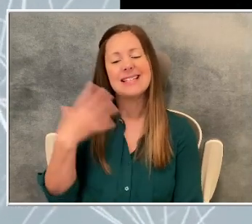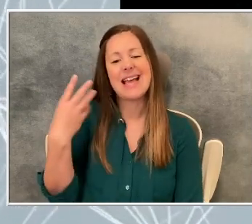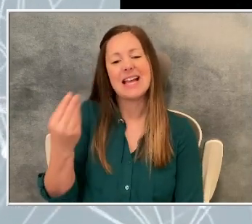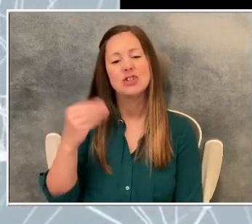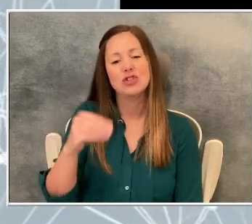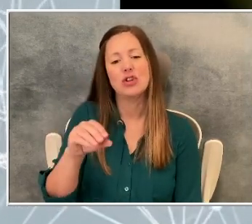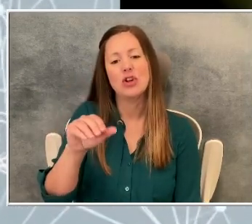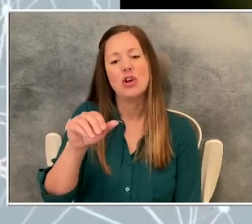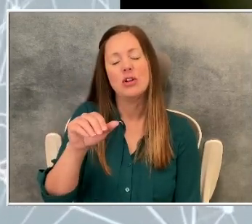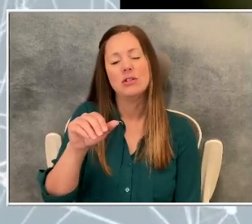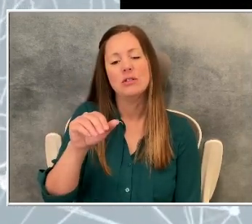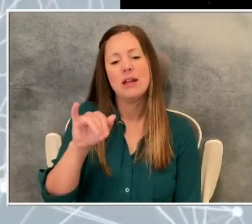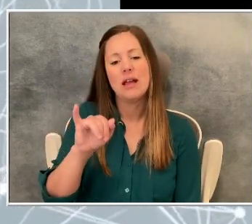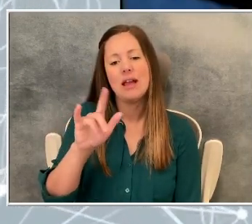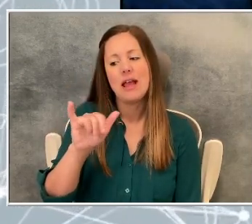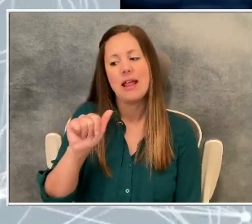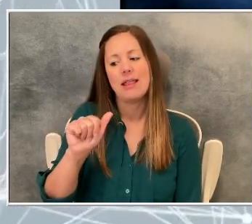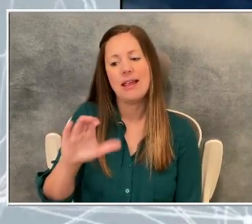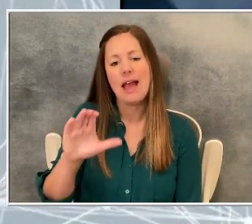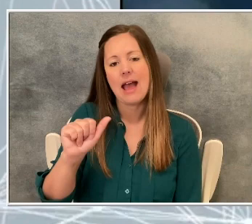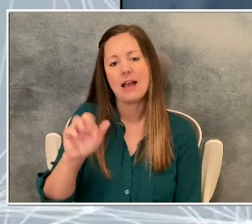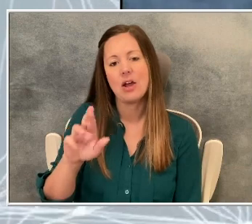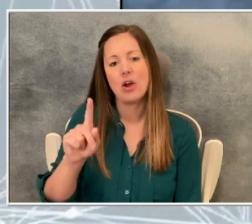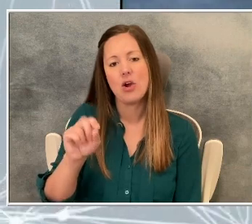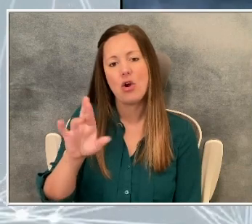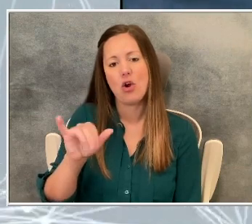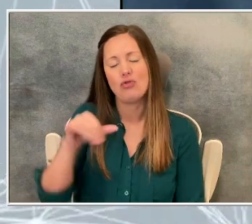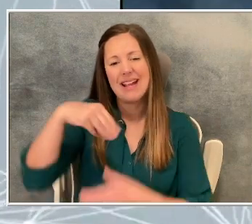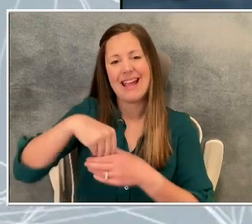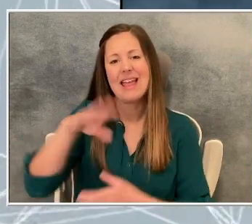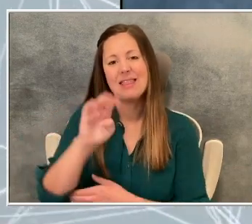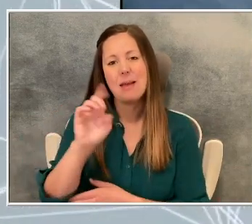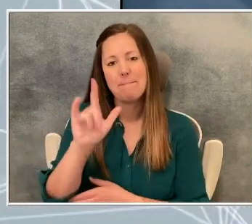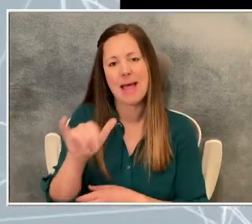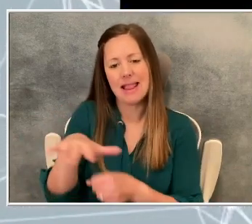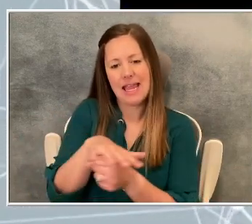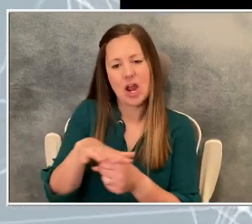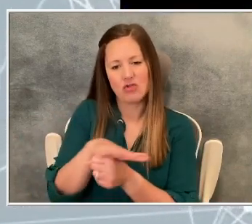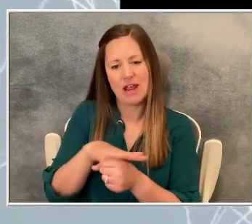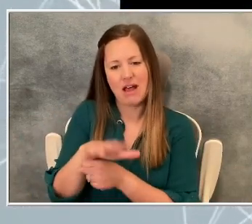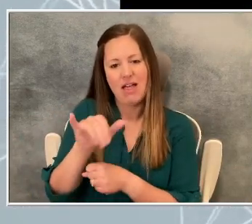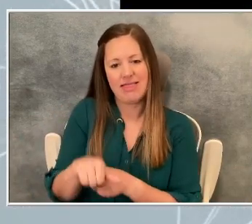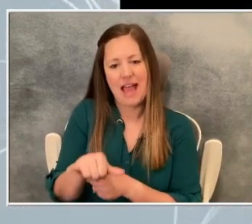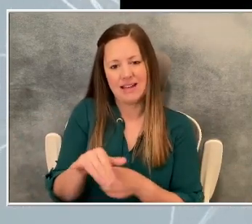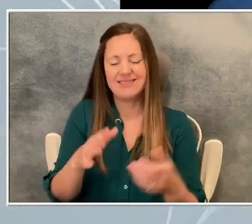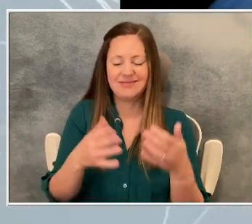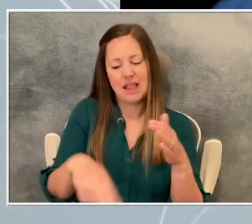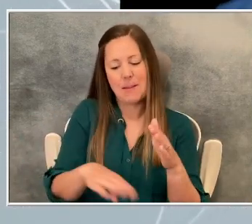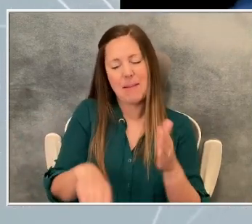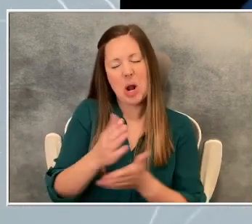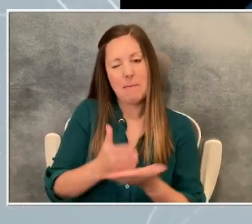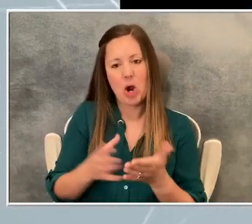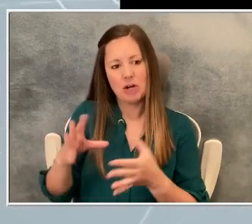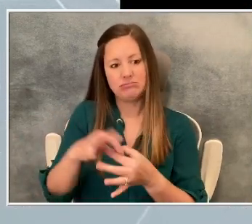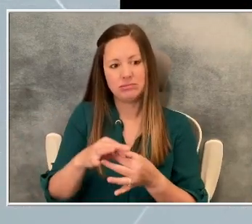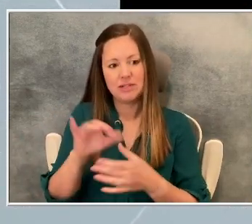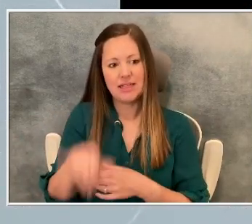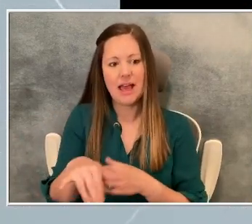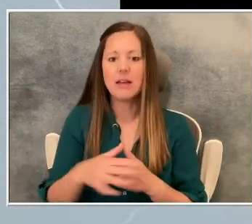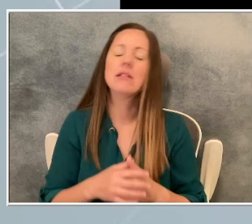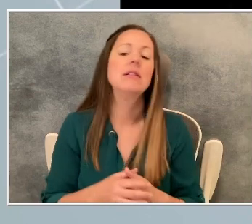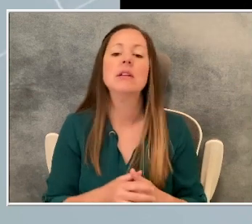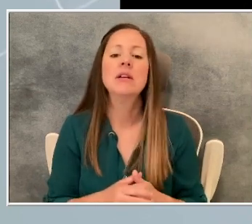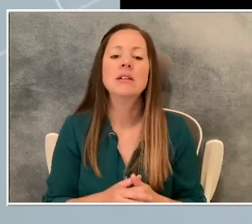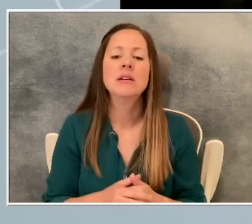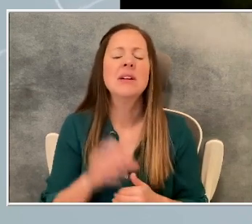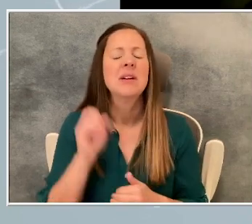into the distal part of the arteries in the belly, the very downstream part. And so tell us a little bit more about what we're seeing in here. That's